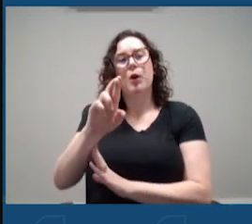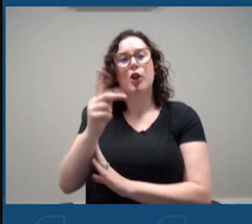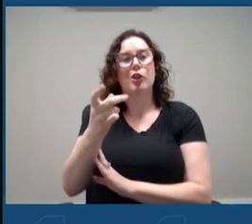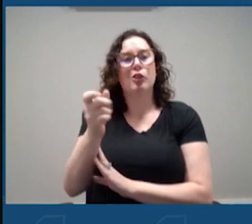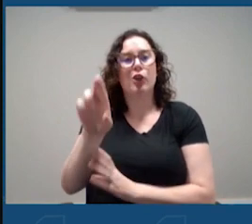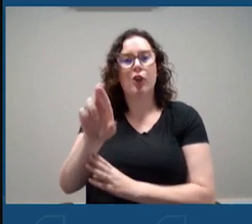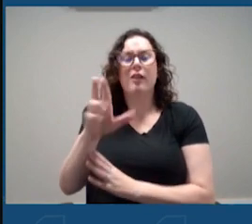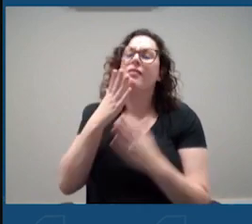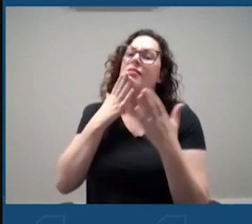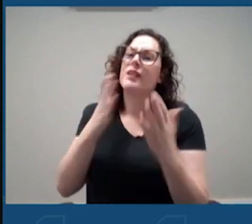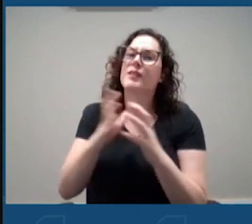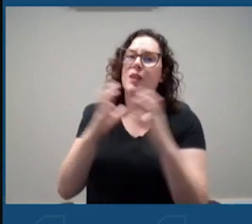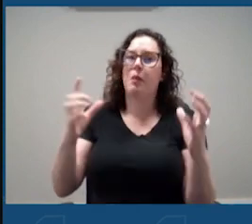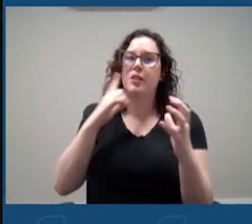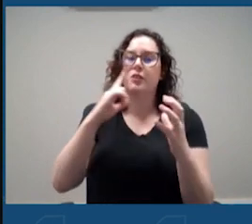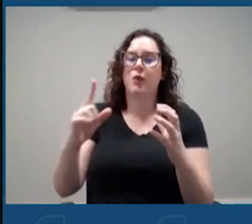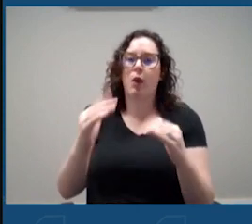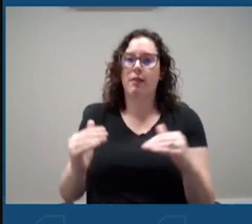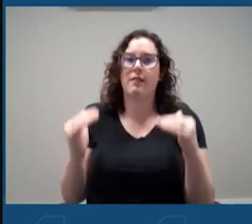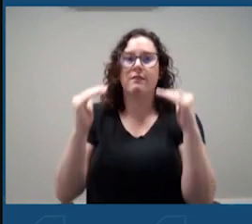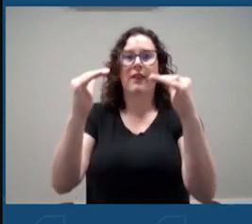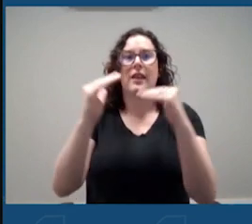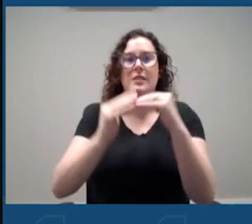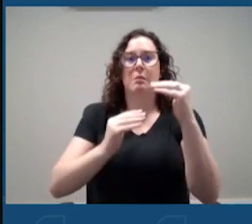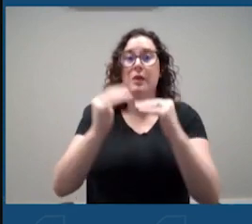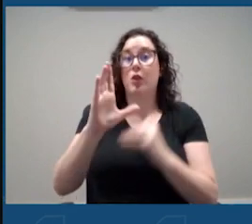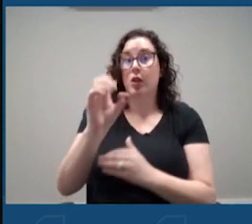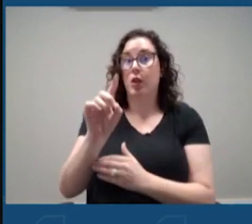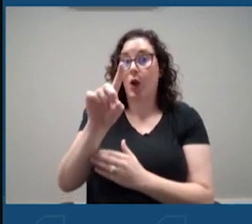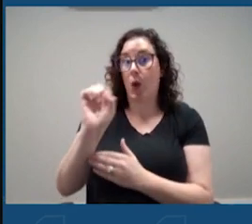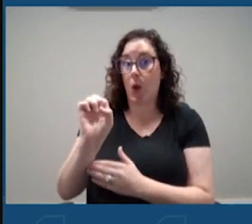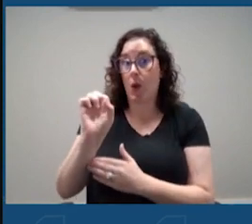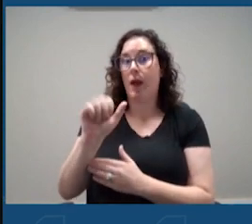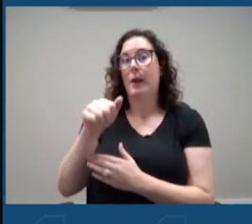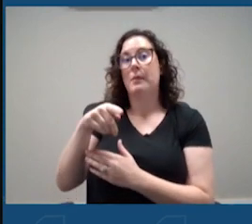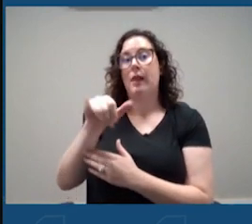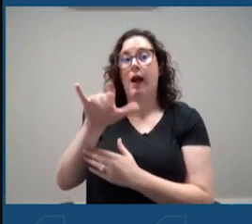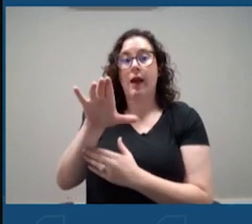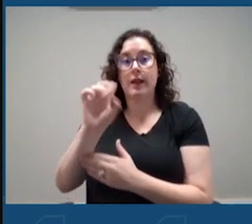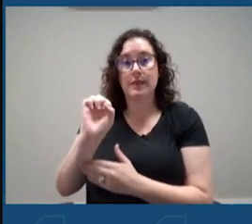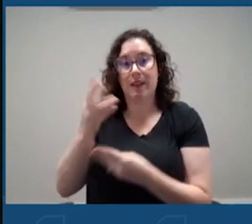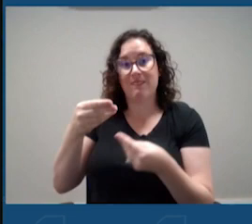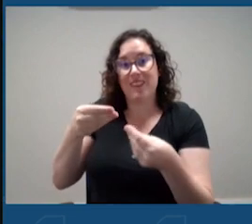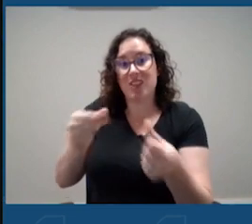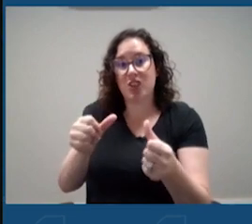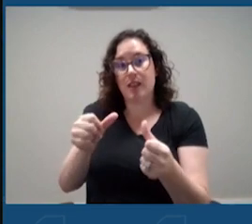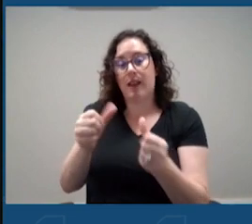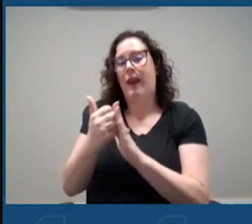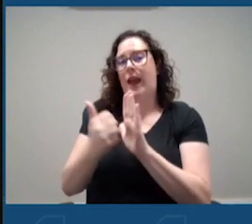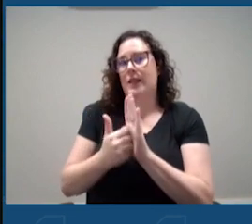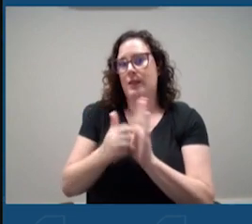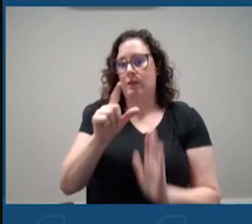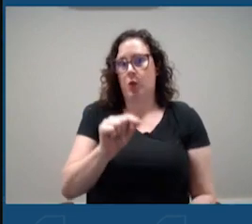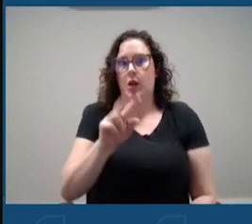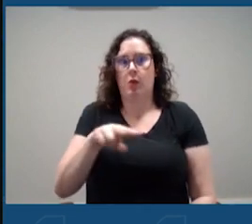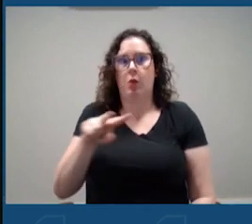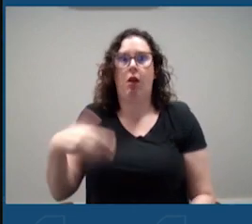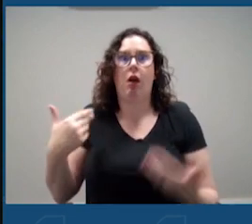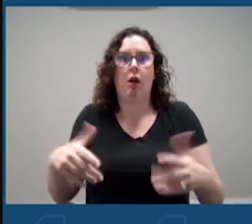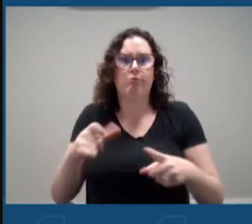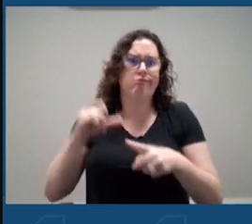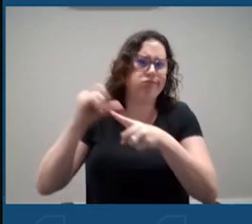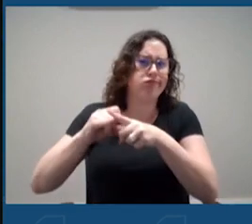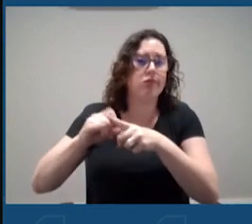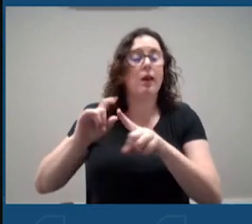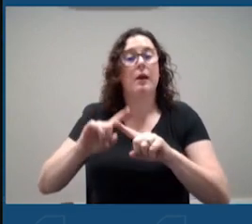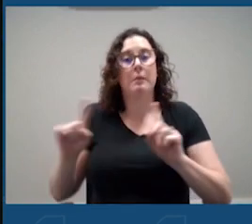you for the Advanced Building Codes, Appliance, and Equipment Efficiency Standards Act of 2022. It is a mouthful, but that is going to upgrade. Can